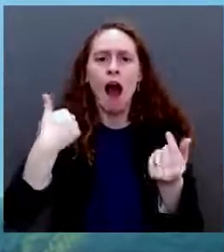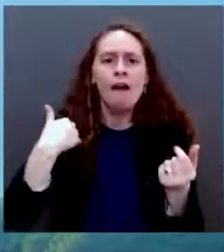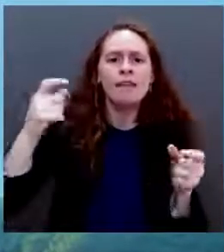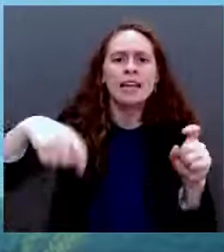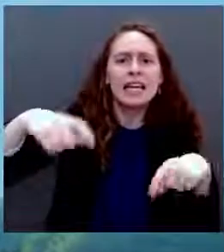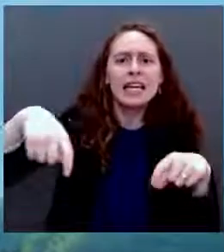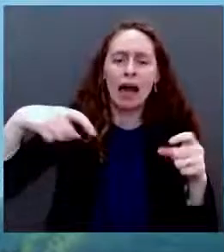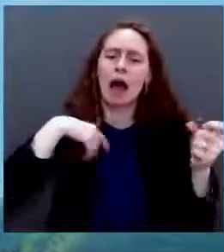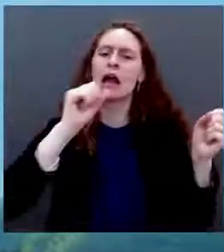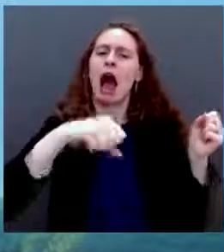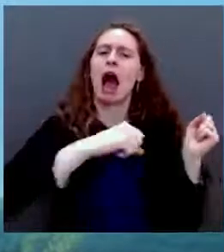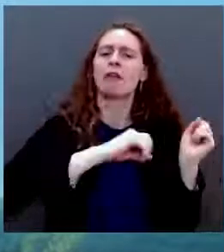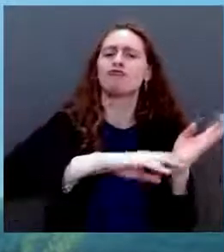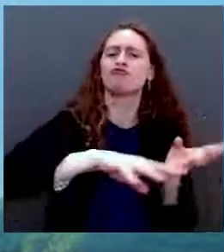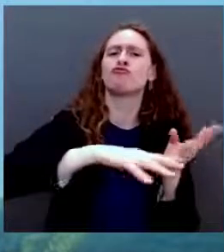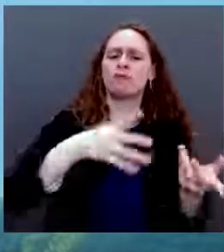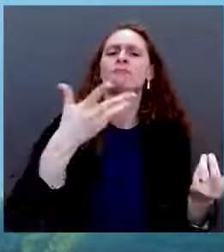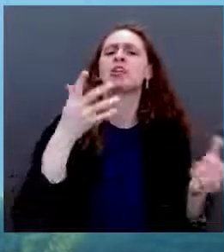American farmer.